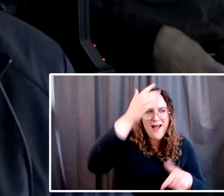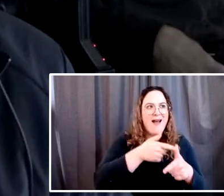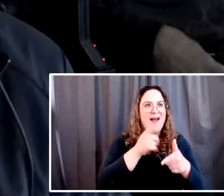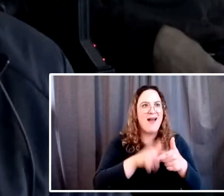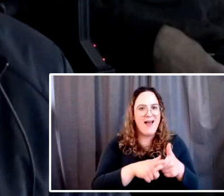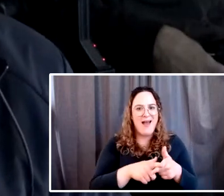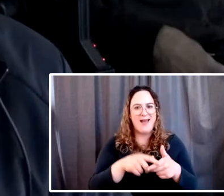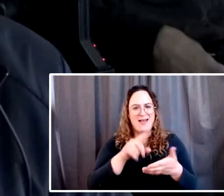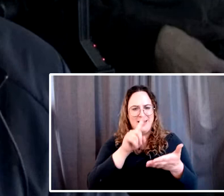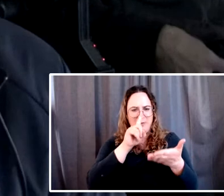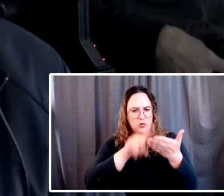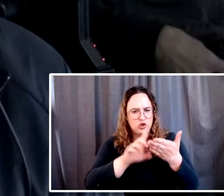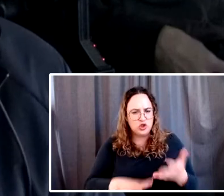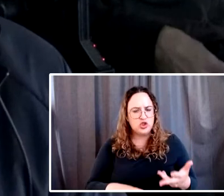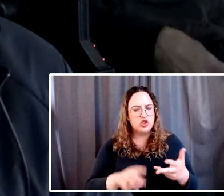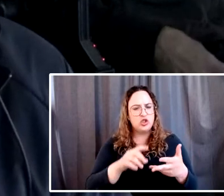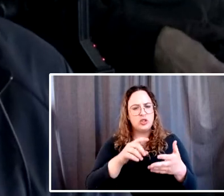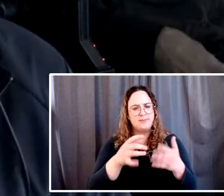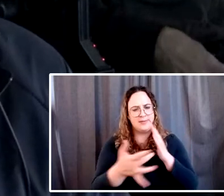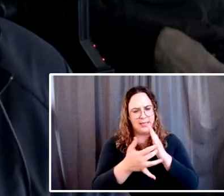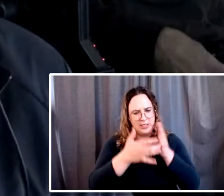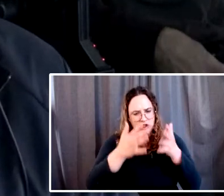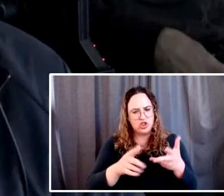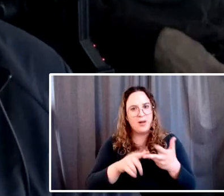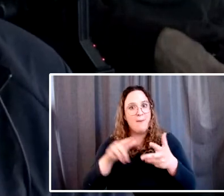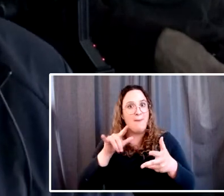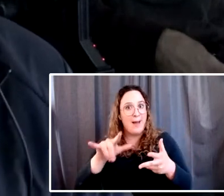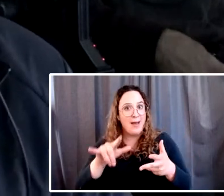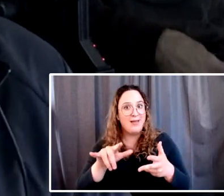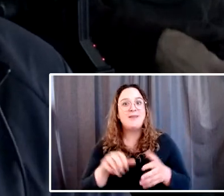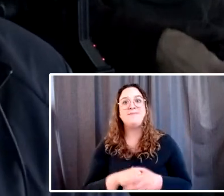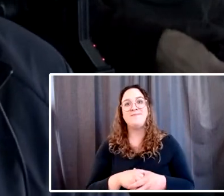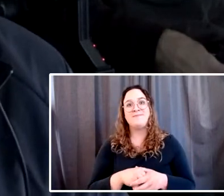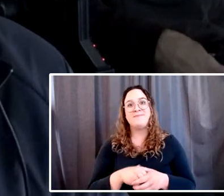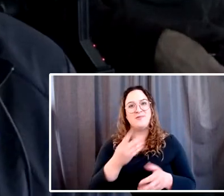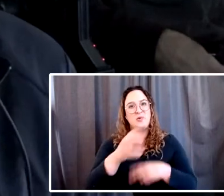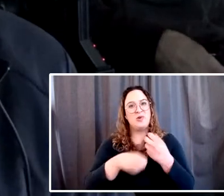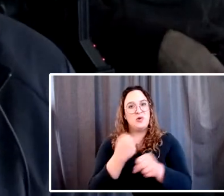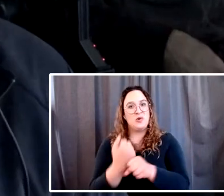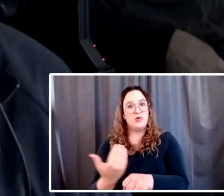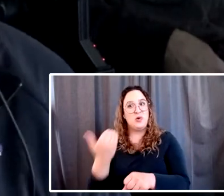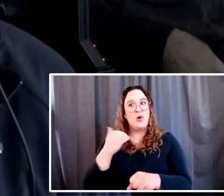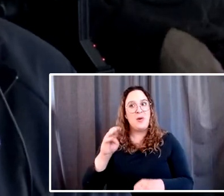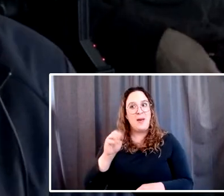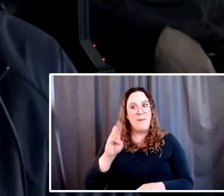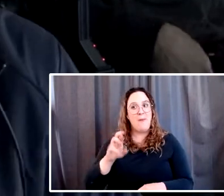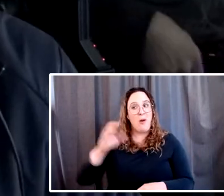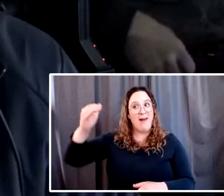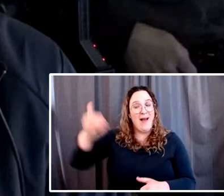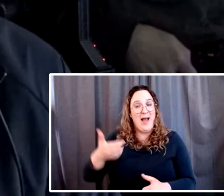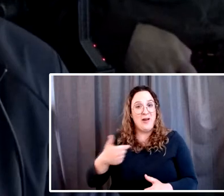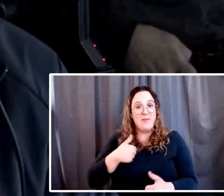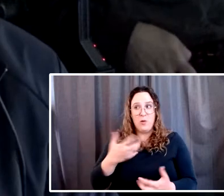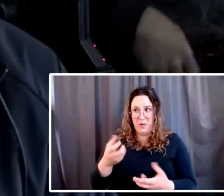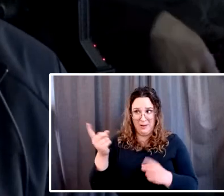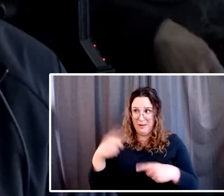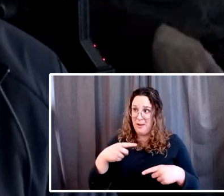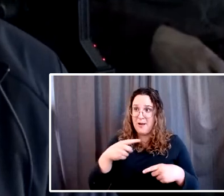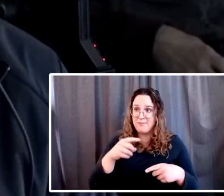ago, I was offered the chance to come to MBARI to fly ROVs for science. And well, I've been doing that ever